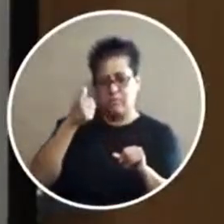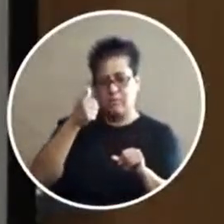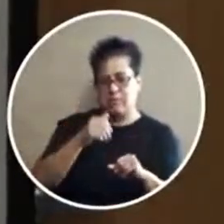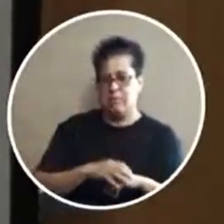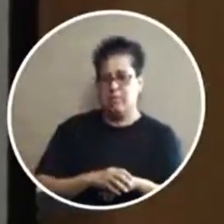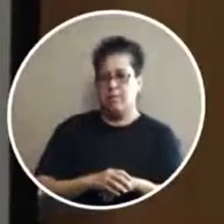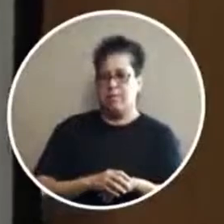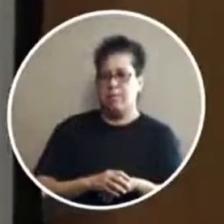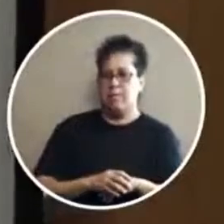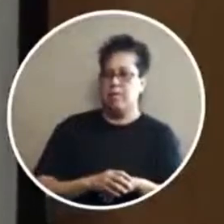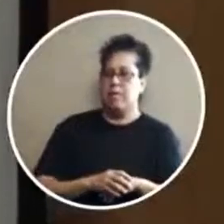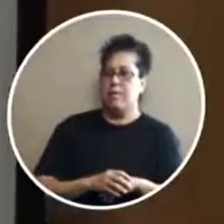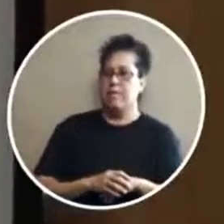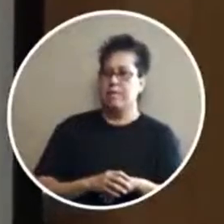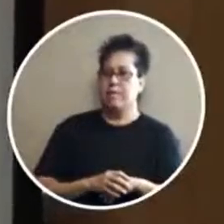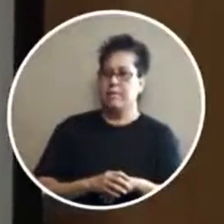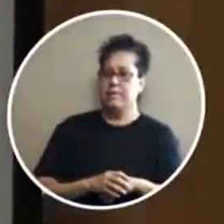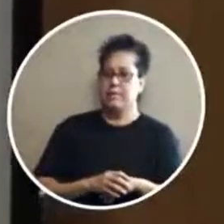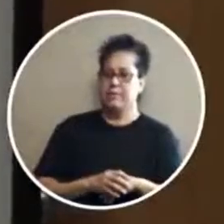Good.